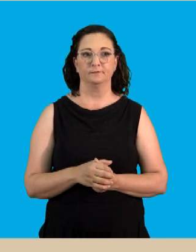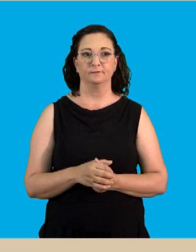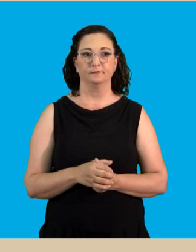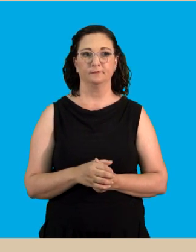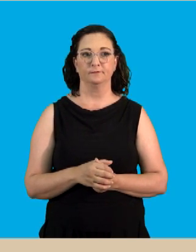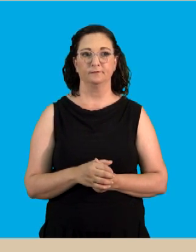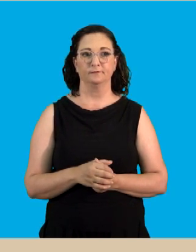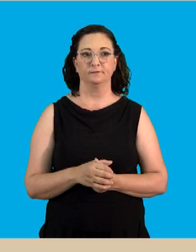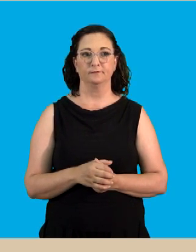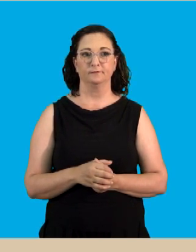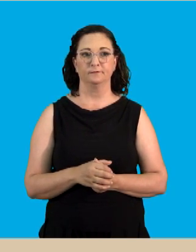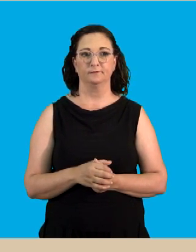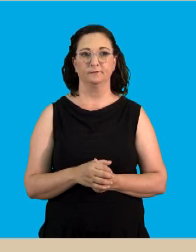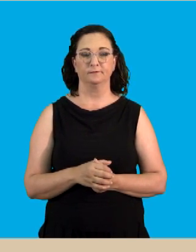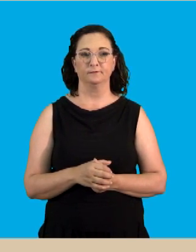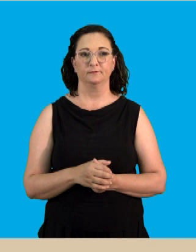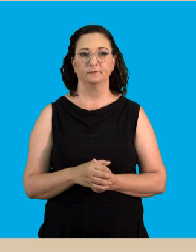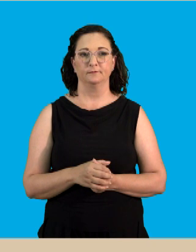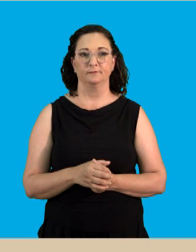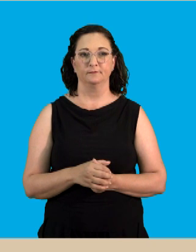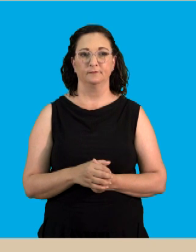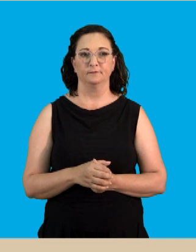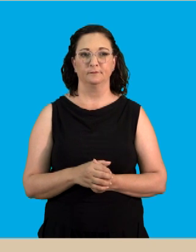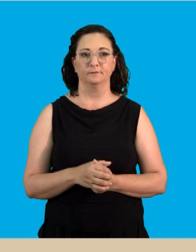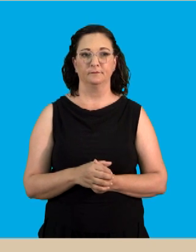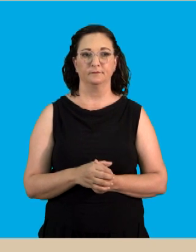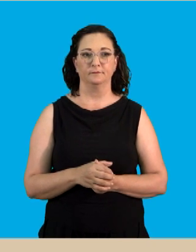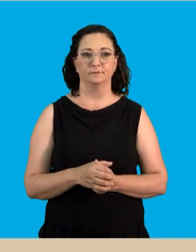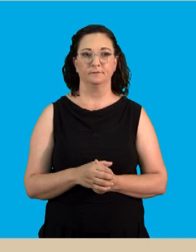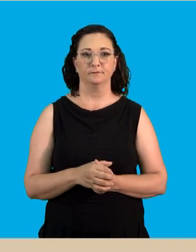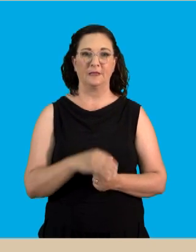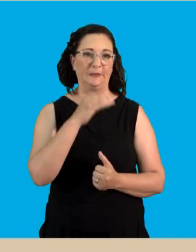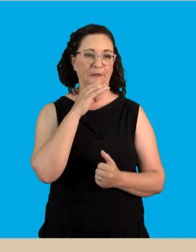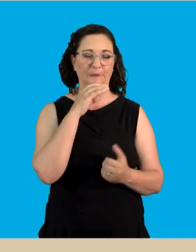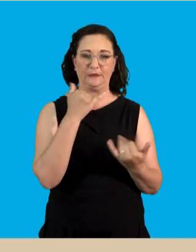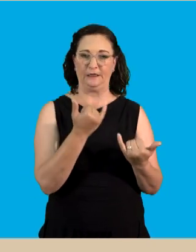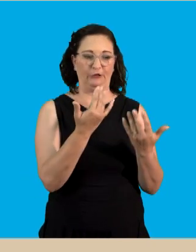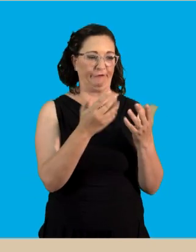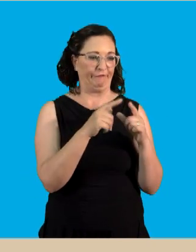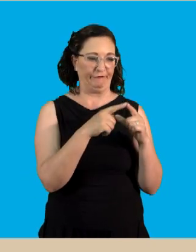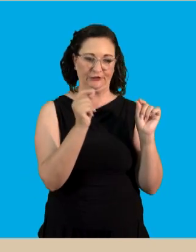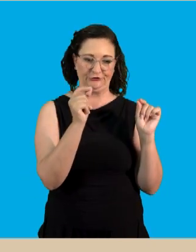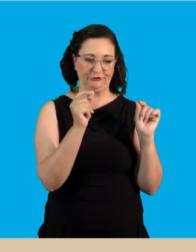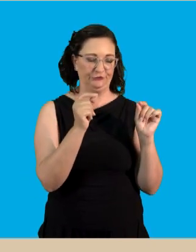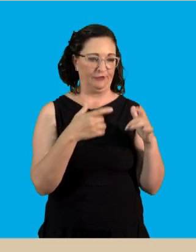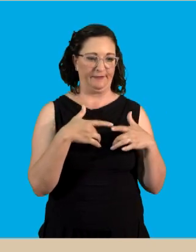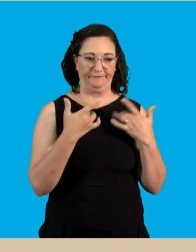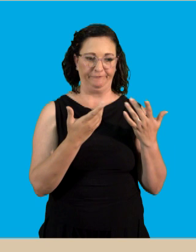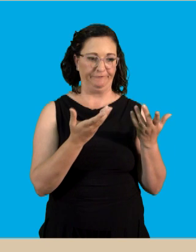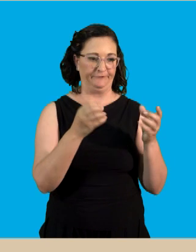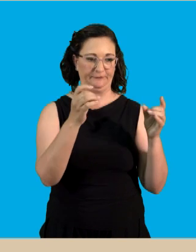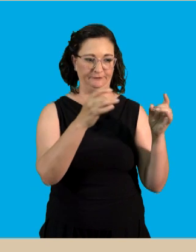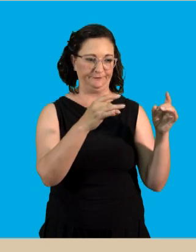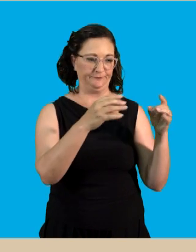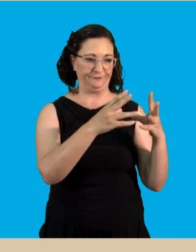are living out their lifespan. Let's just say that. Living out their